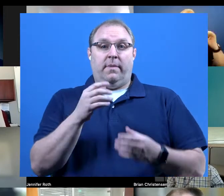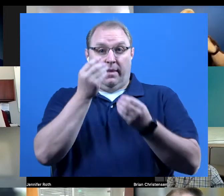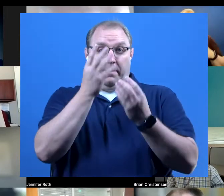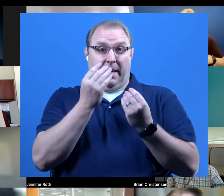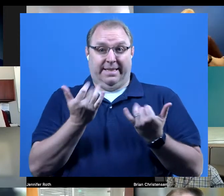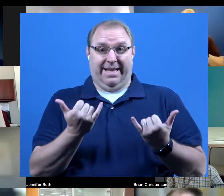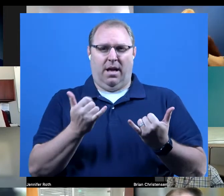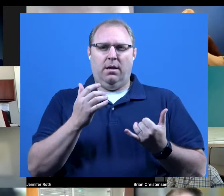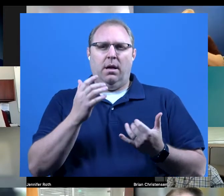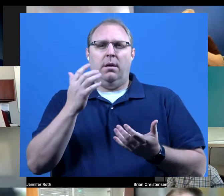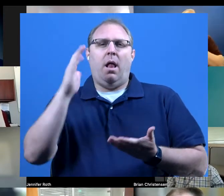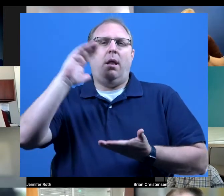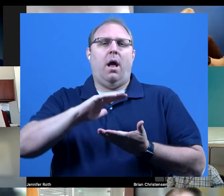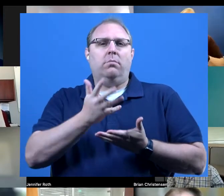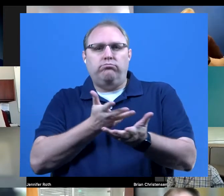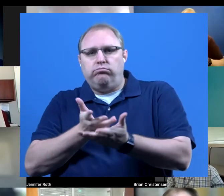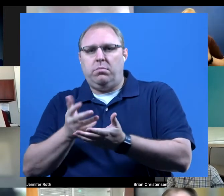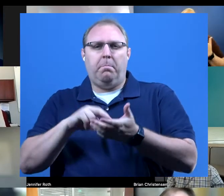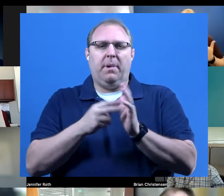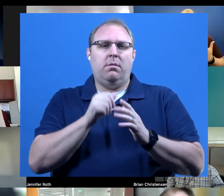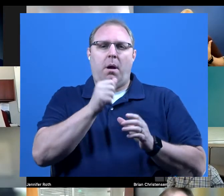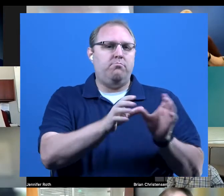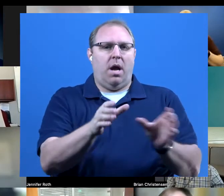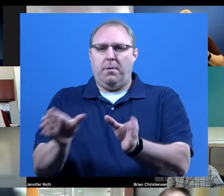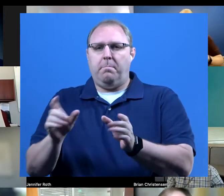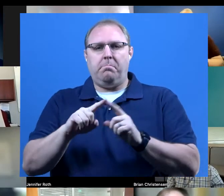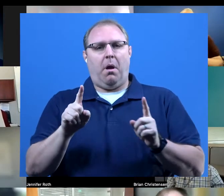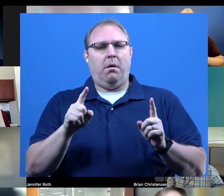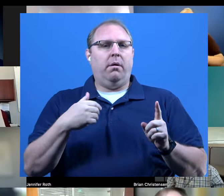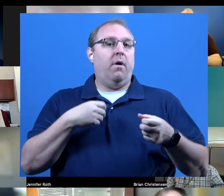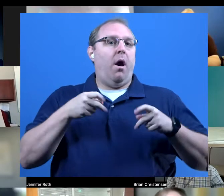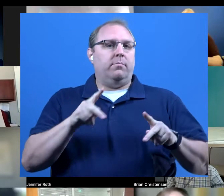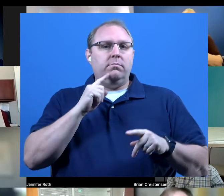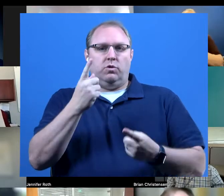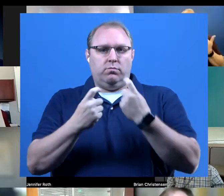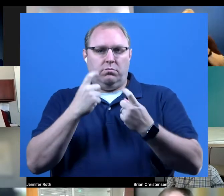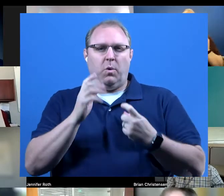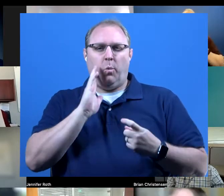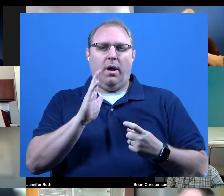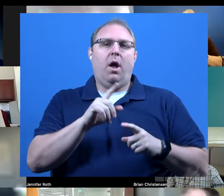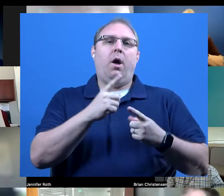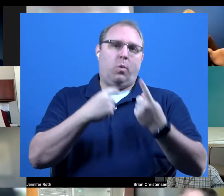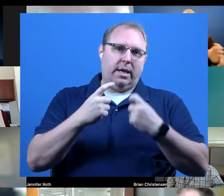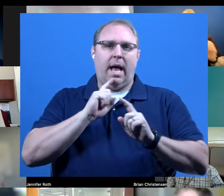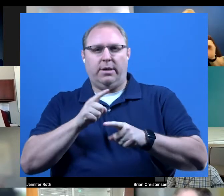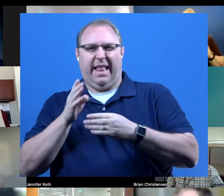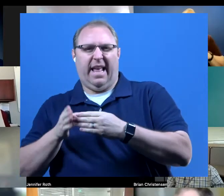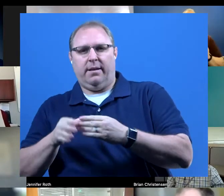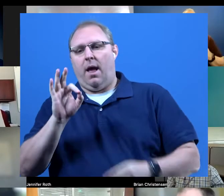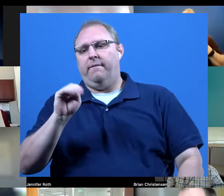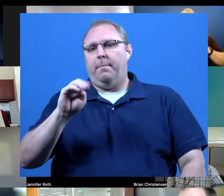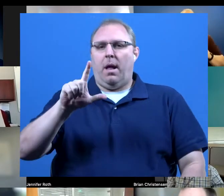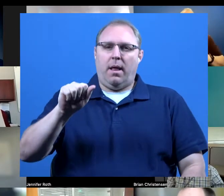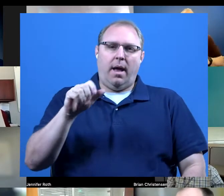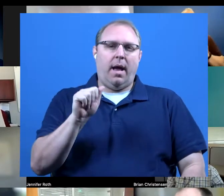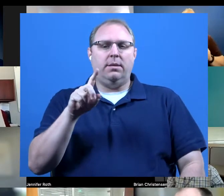Today's material is a little less interactive, so we will not have breakouts today, but we will have opportunities for you to ask questions.